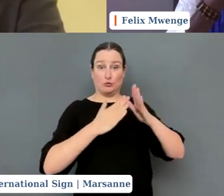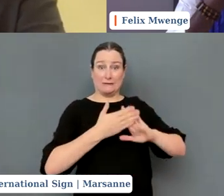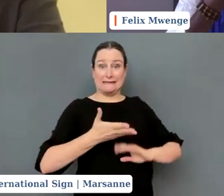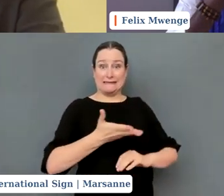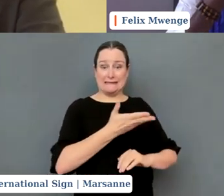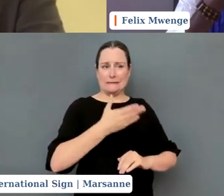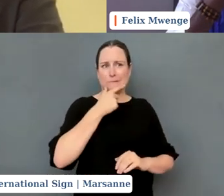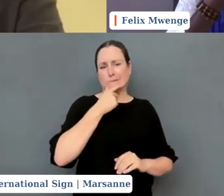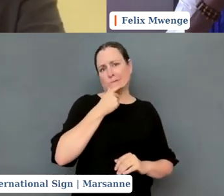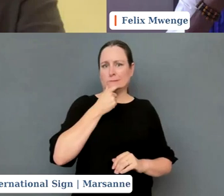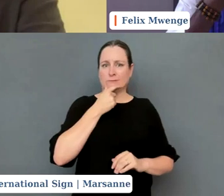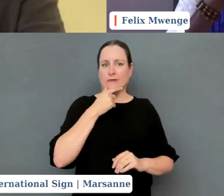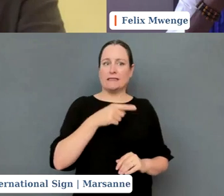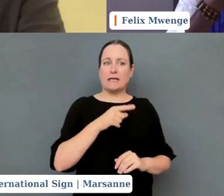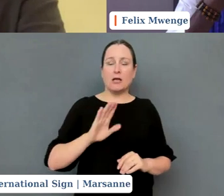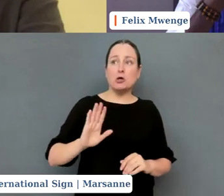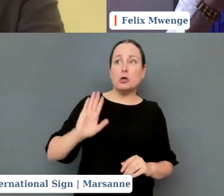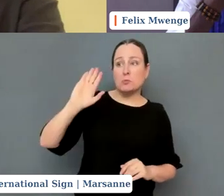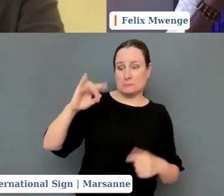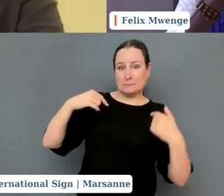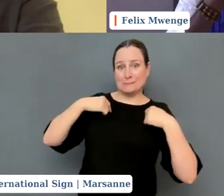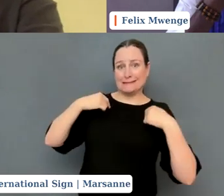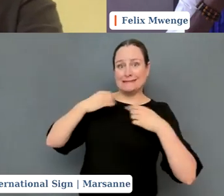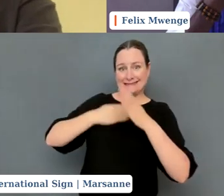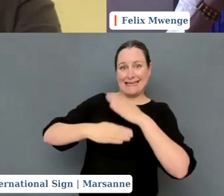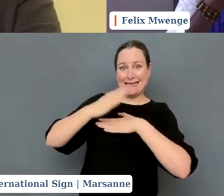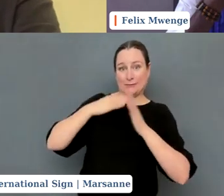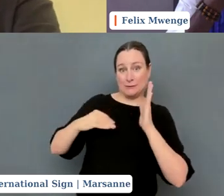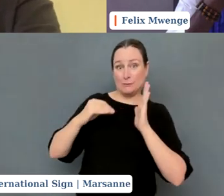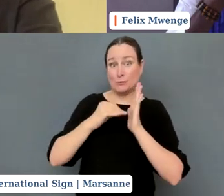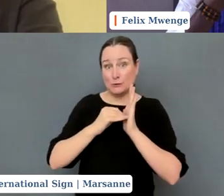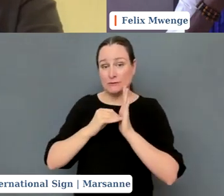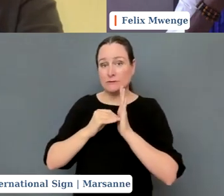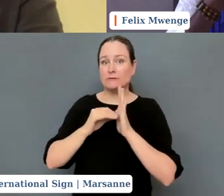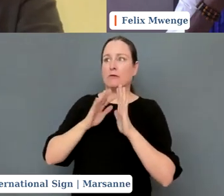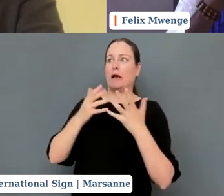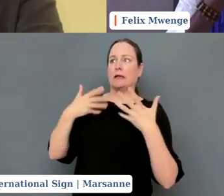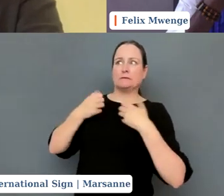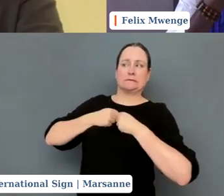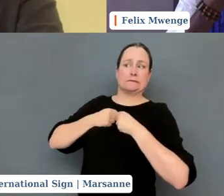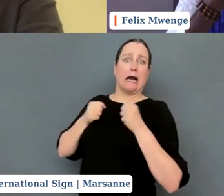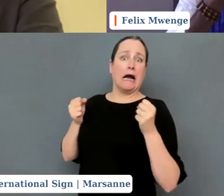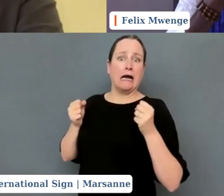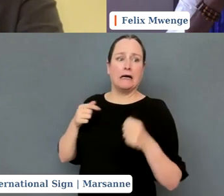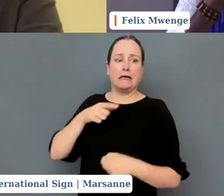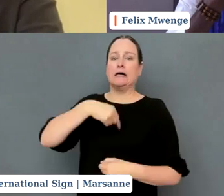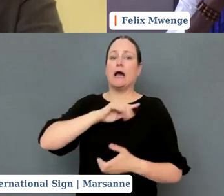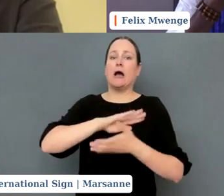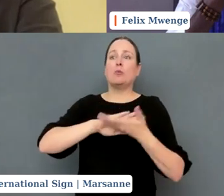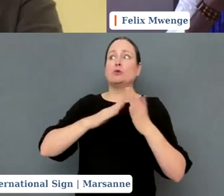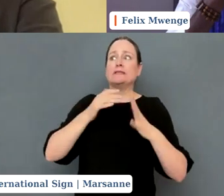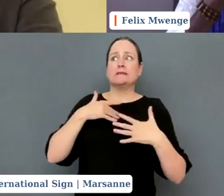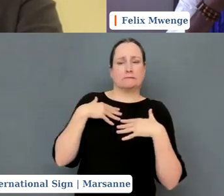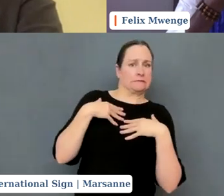to present or file their demands. So this is a great challenge in our country. Regarding the